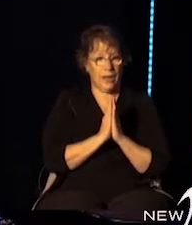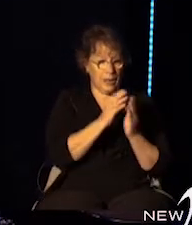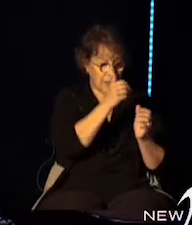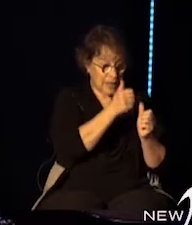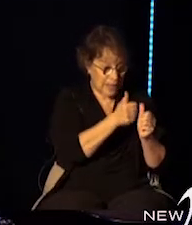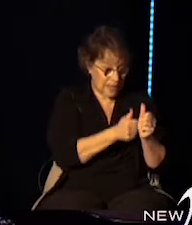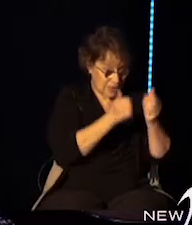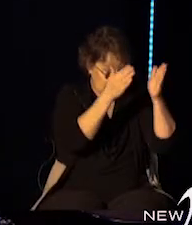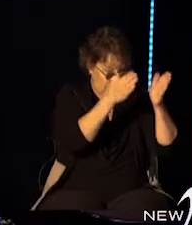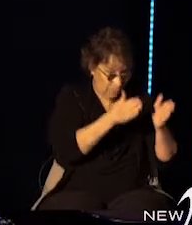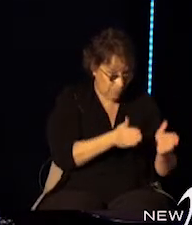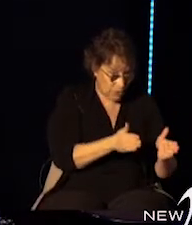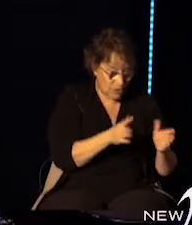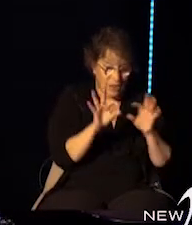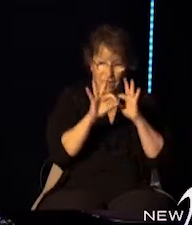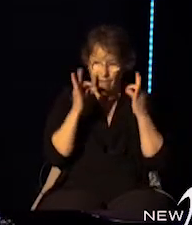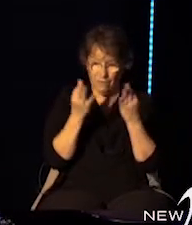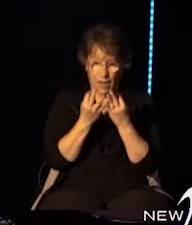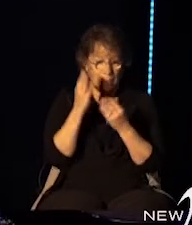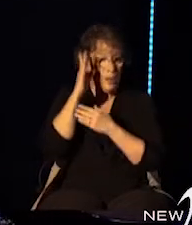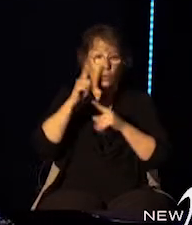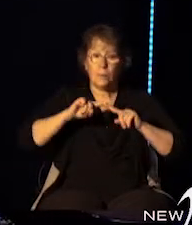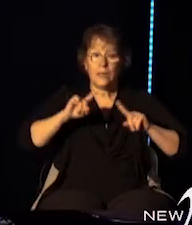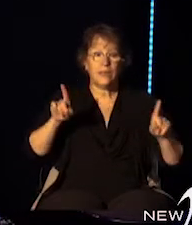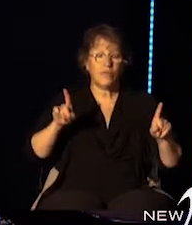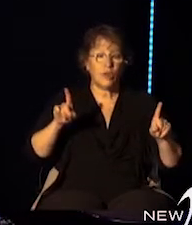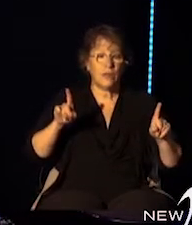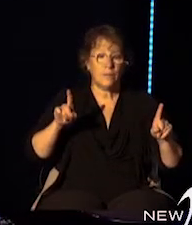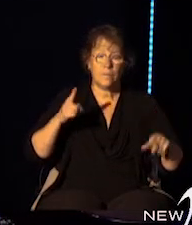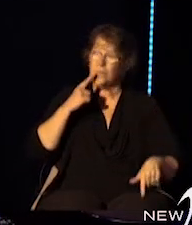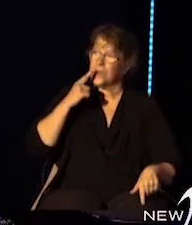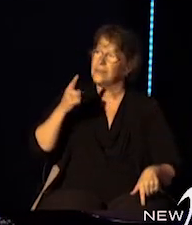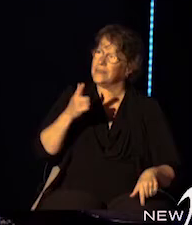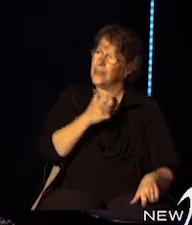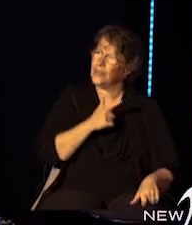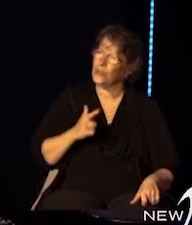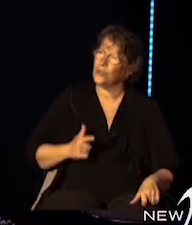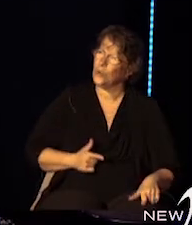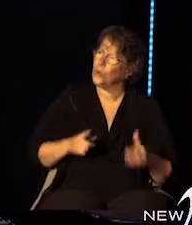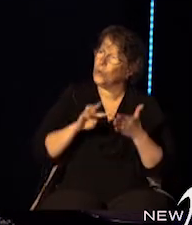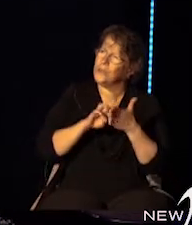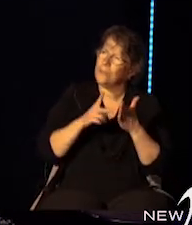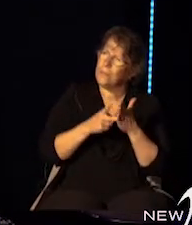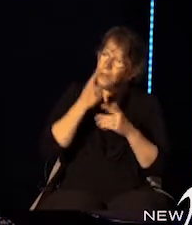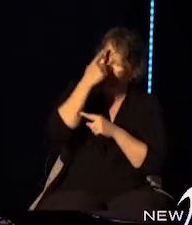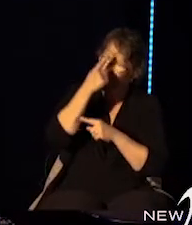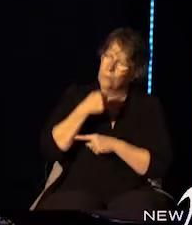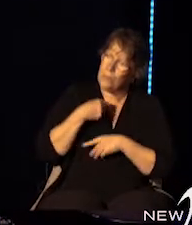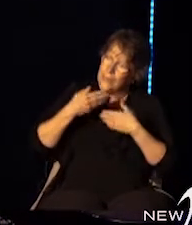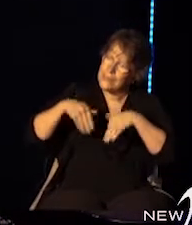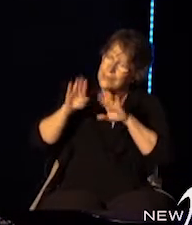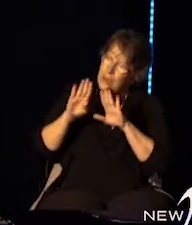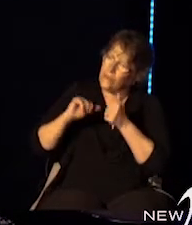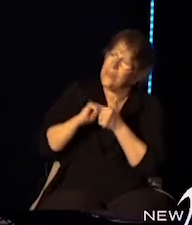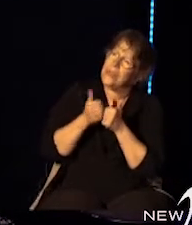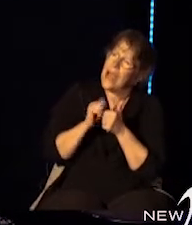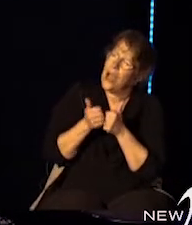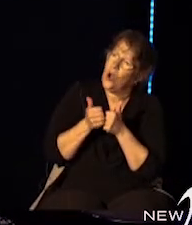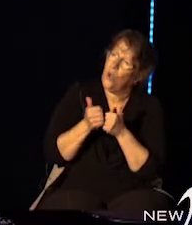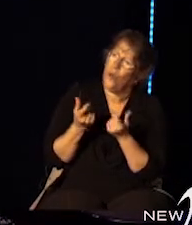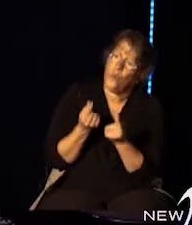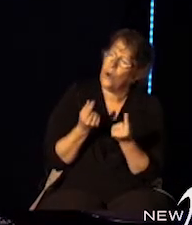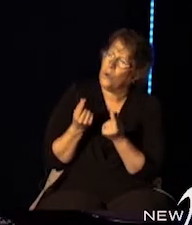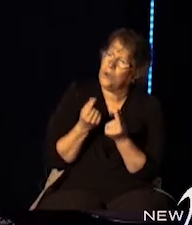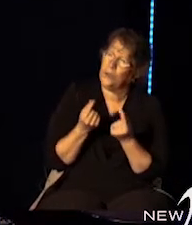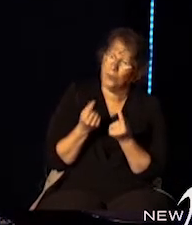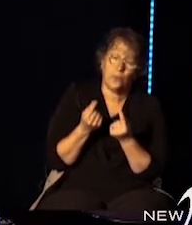individual. And say, Lord, what does sacrificial look like for me? Because I'm convinced that no matter